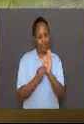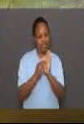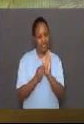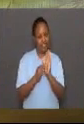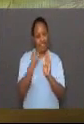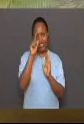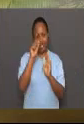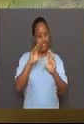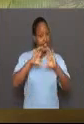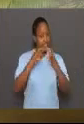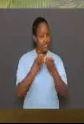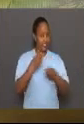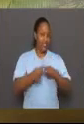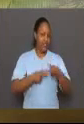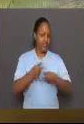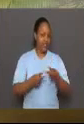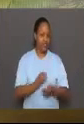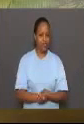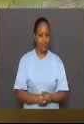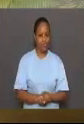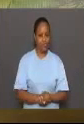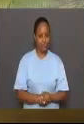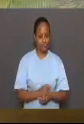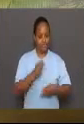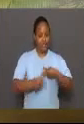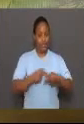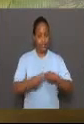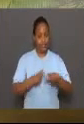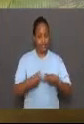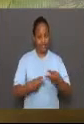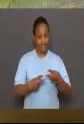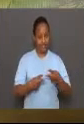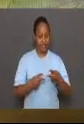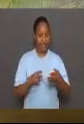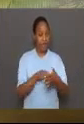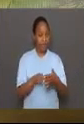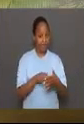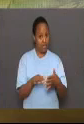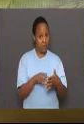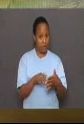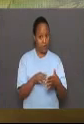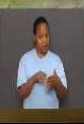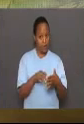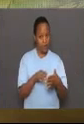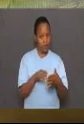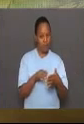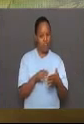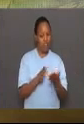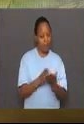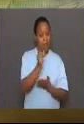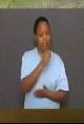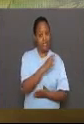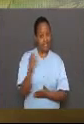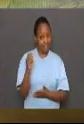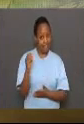Grade 11 Civics. Civics is the study of the rights and duties